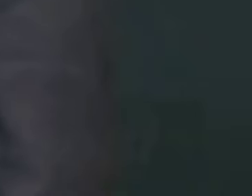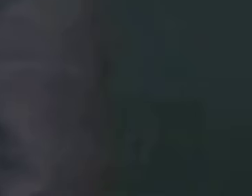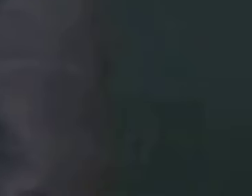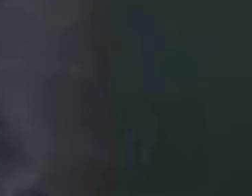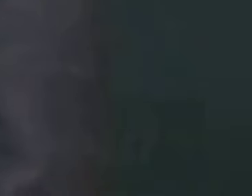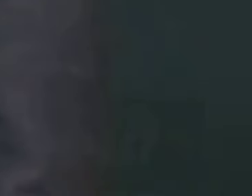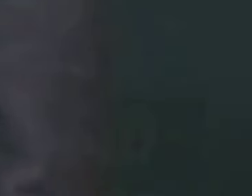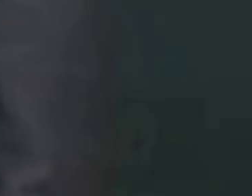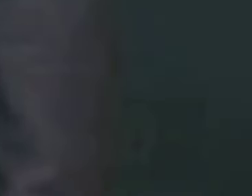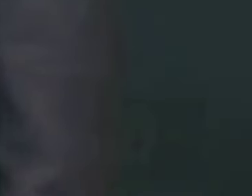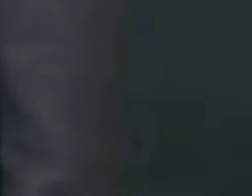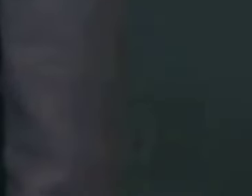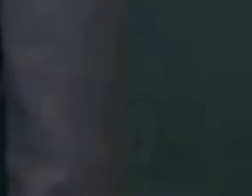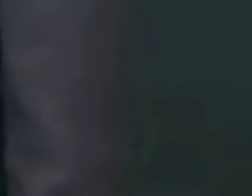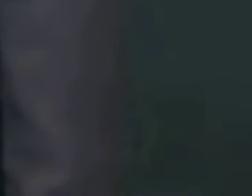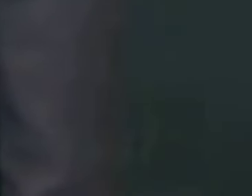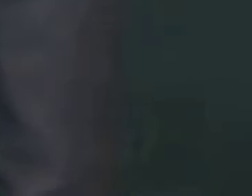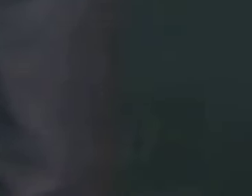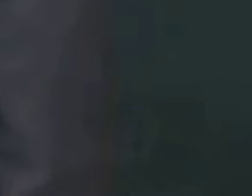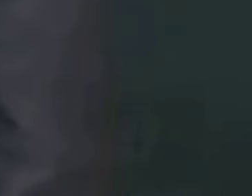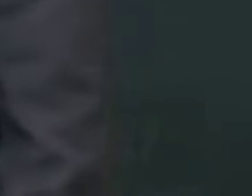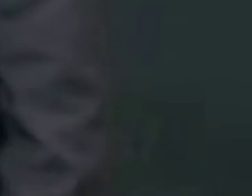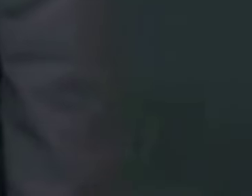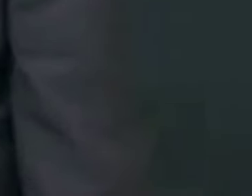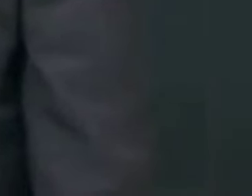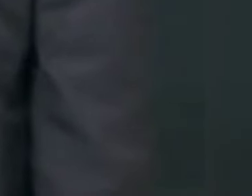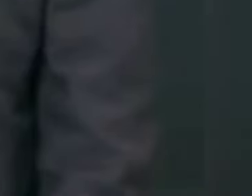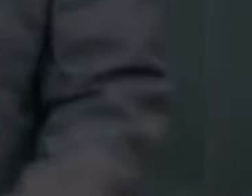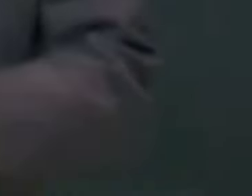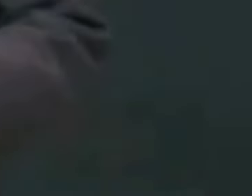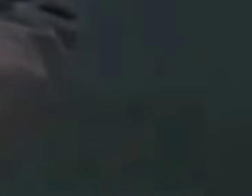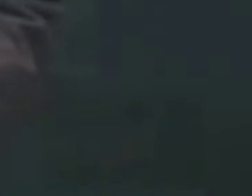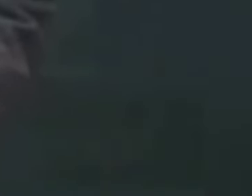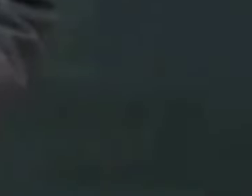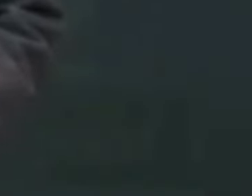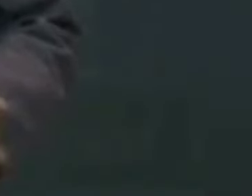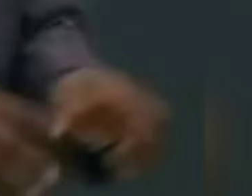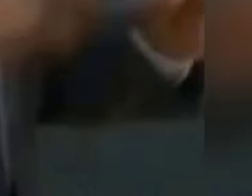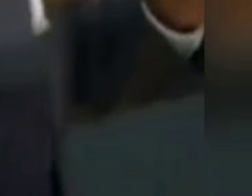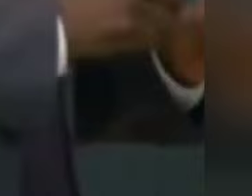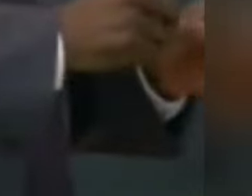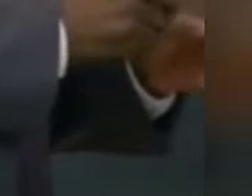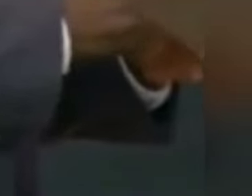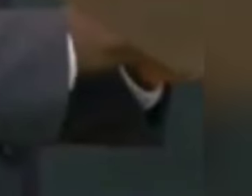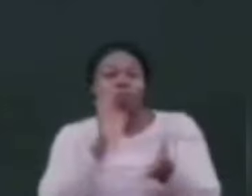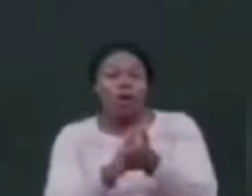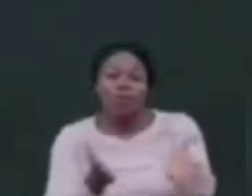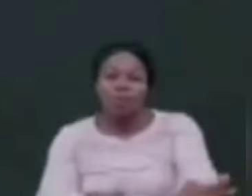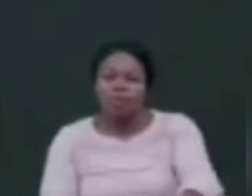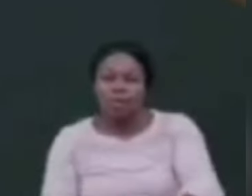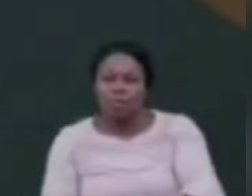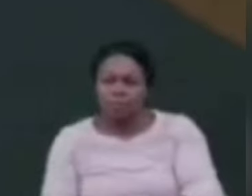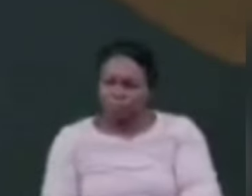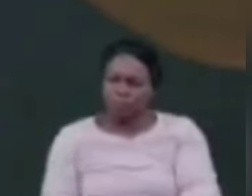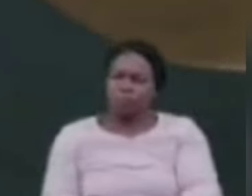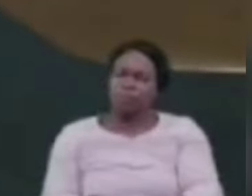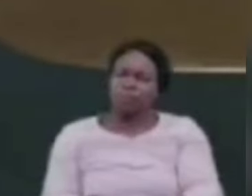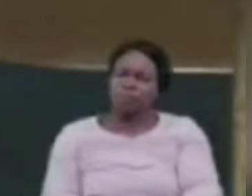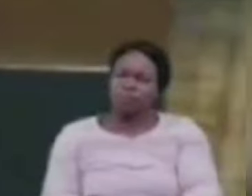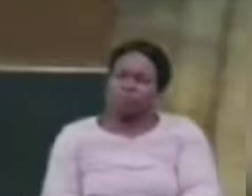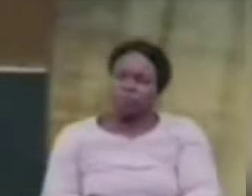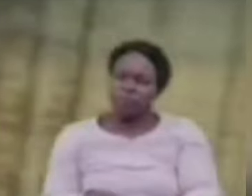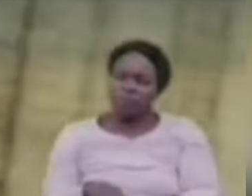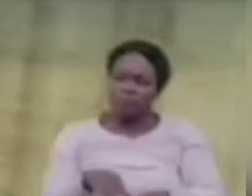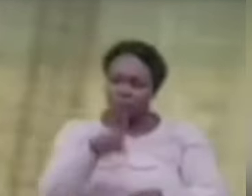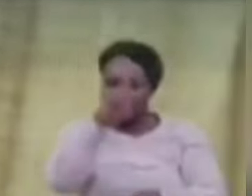death of his first wife, God told him to remarry because it is better to marry again than to burn. And that's